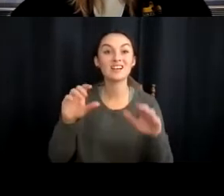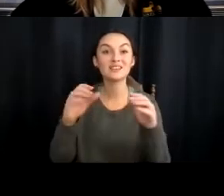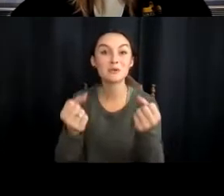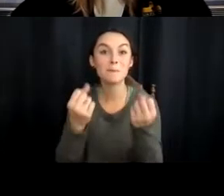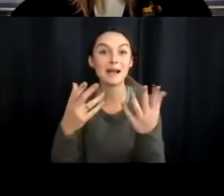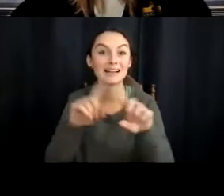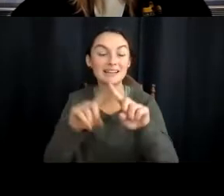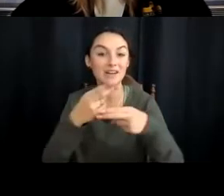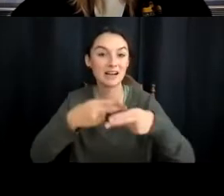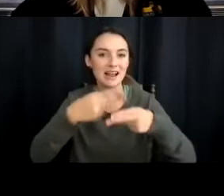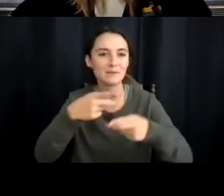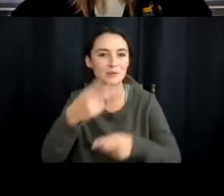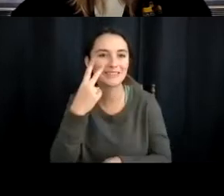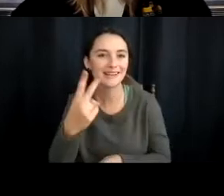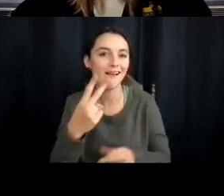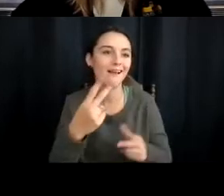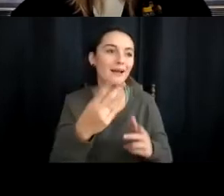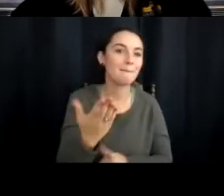of that past, present, and future theme.